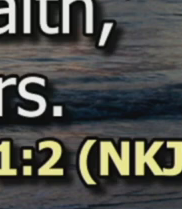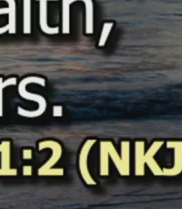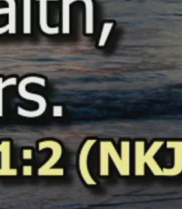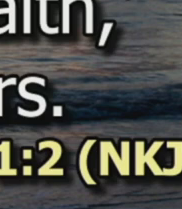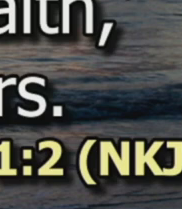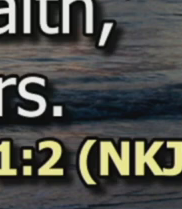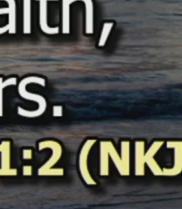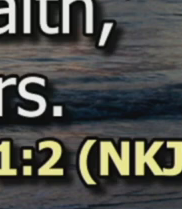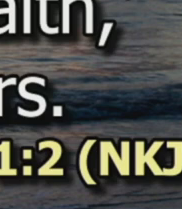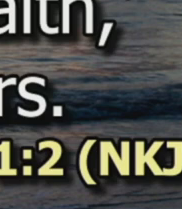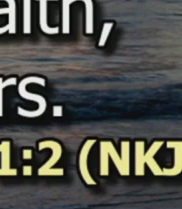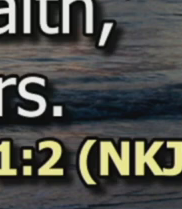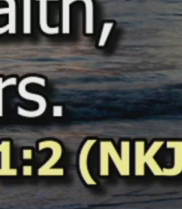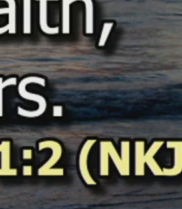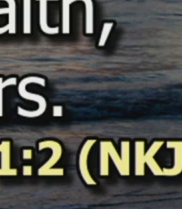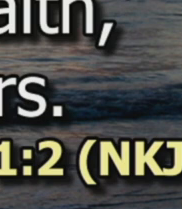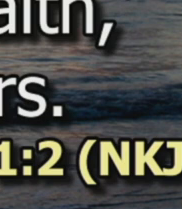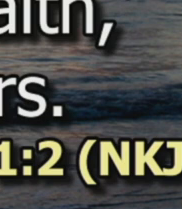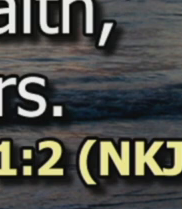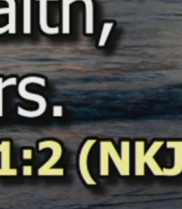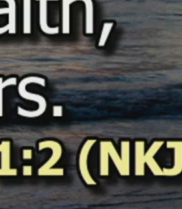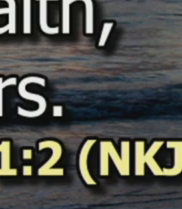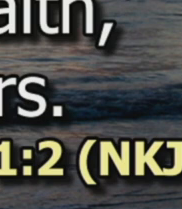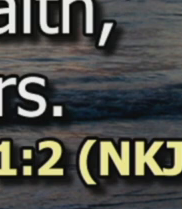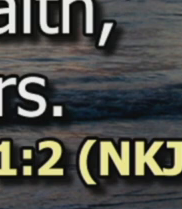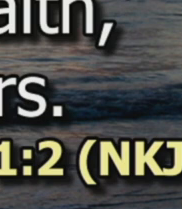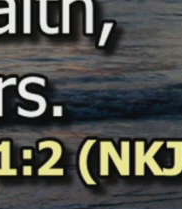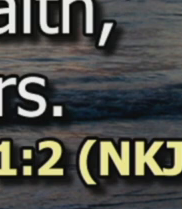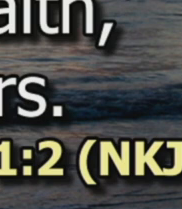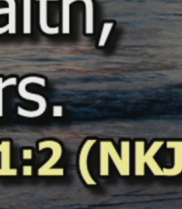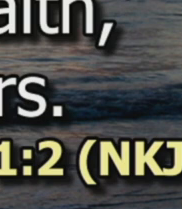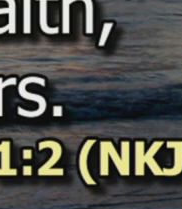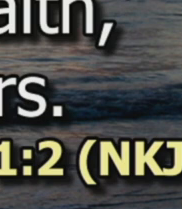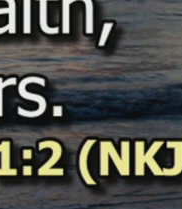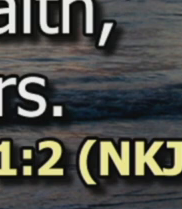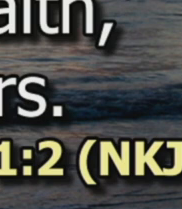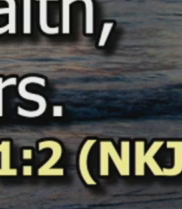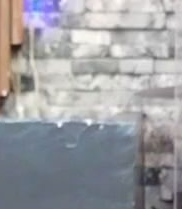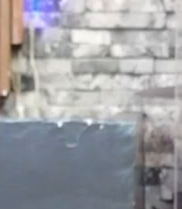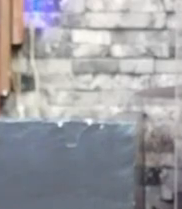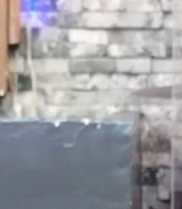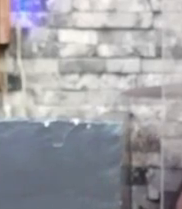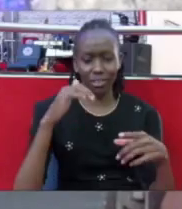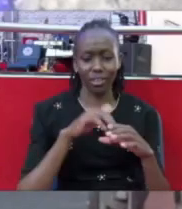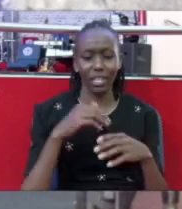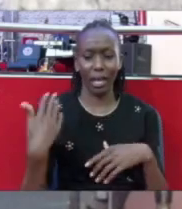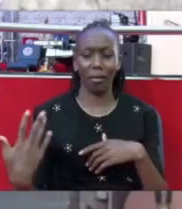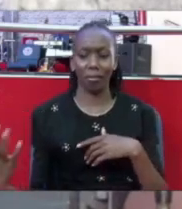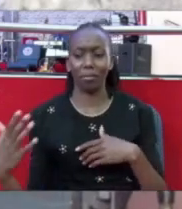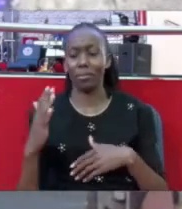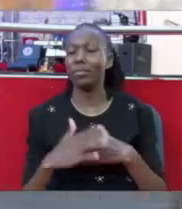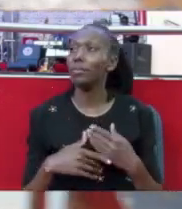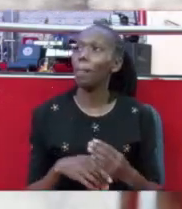And so God wants you to prosper. Kwa hivyo Mungu anataka tukanawiri. And he wants you to prosper in everything. Na anataka ukanawiri kwa kila kitu.